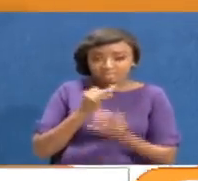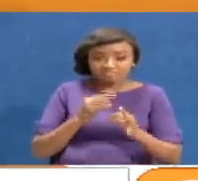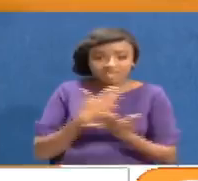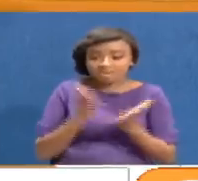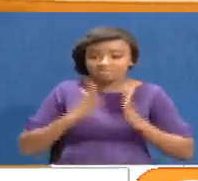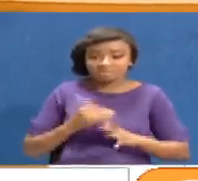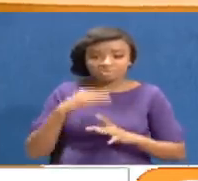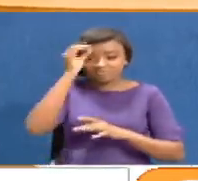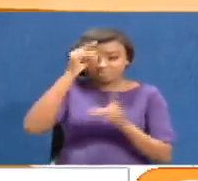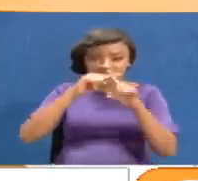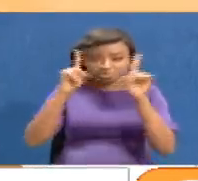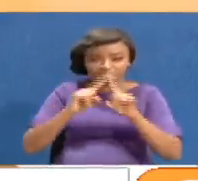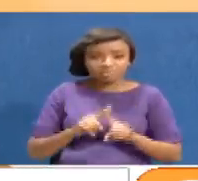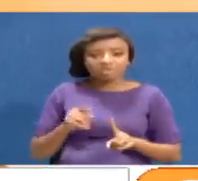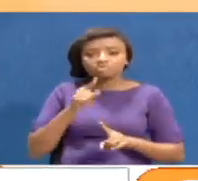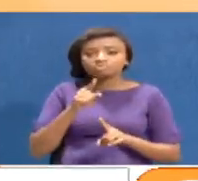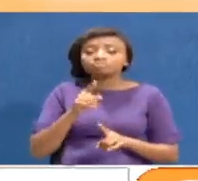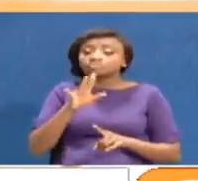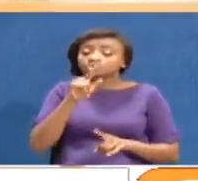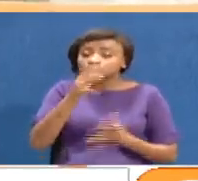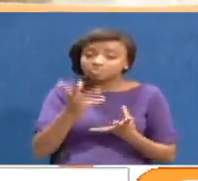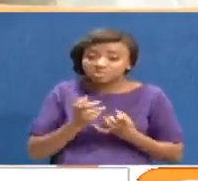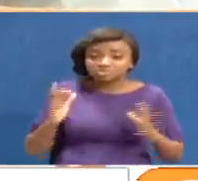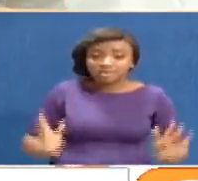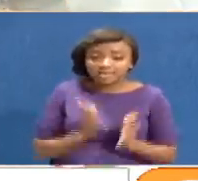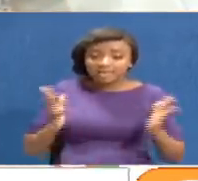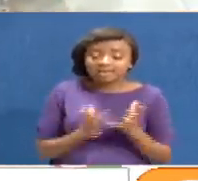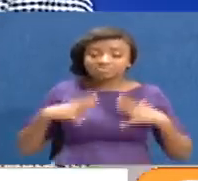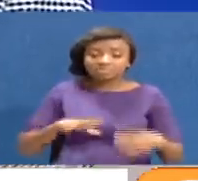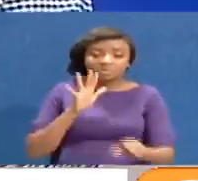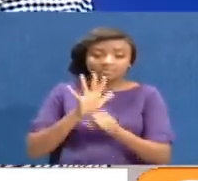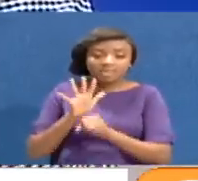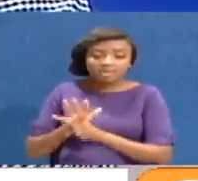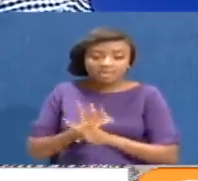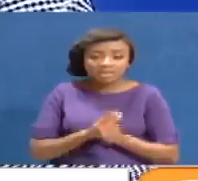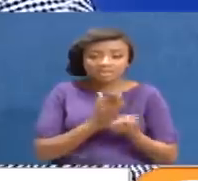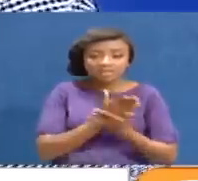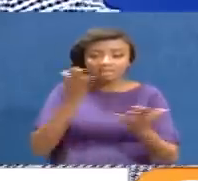divergent view then should jump ship? We would want to encourage as many people as possible